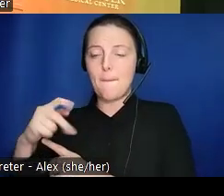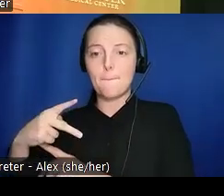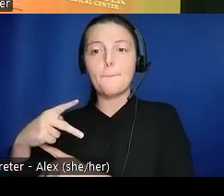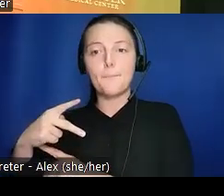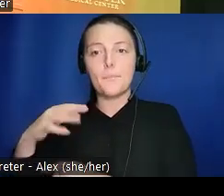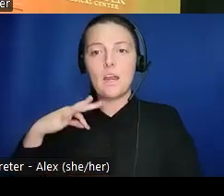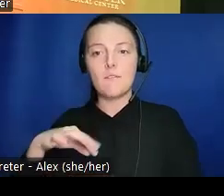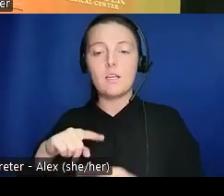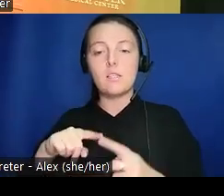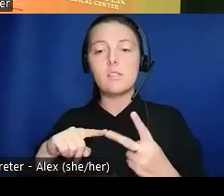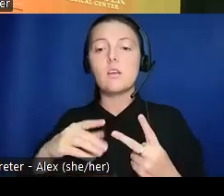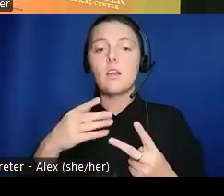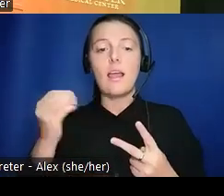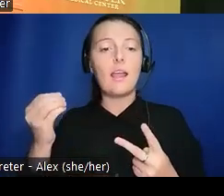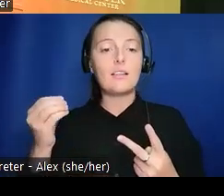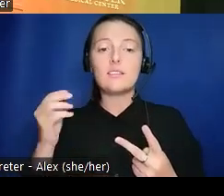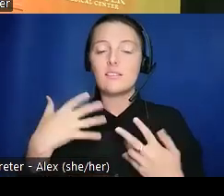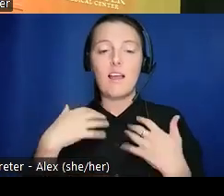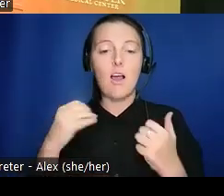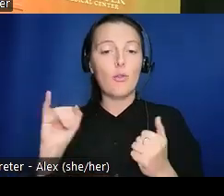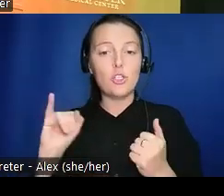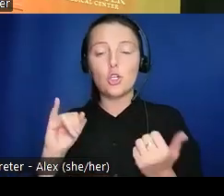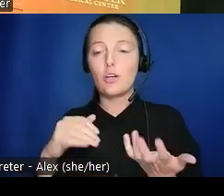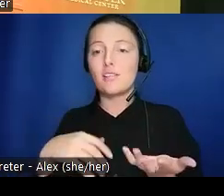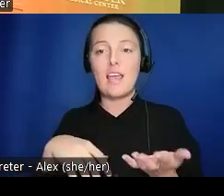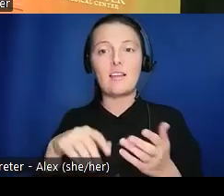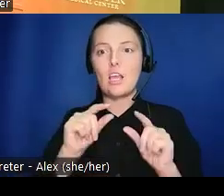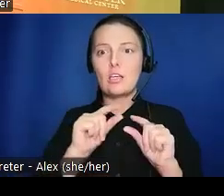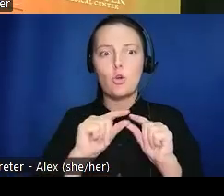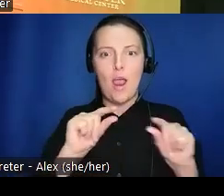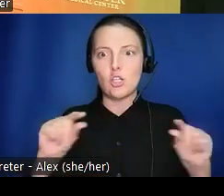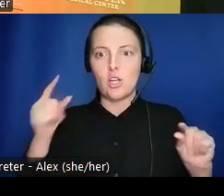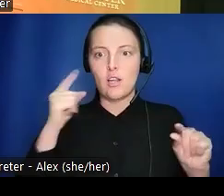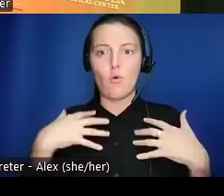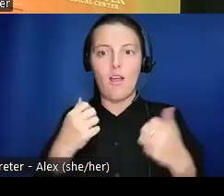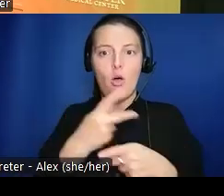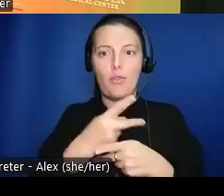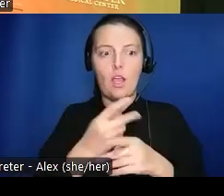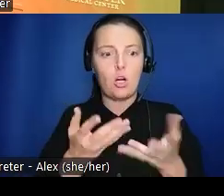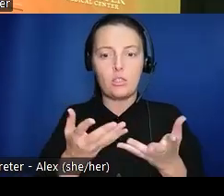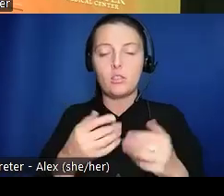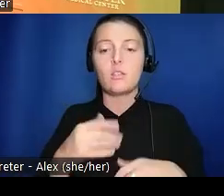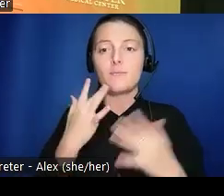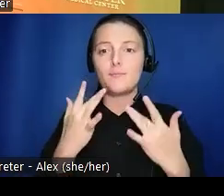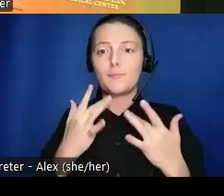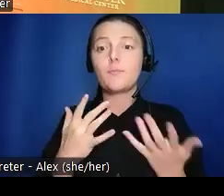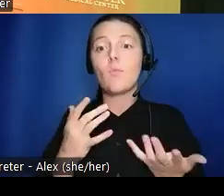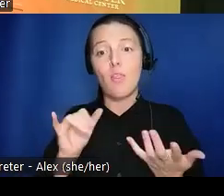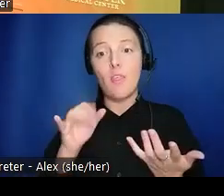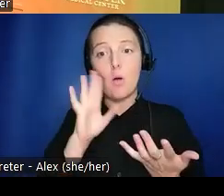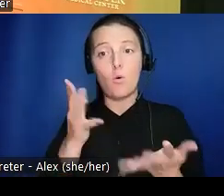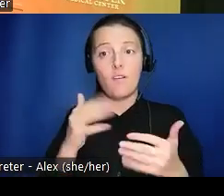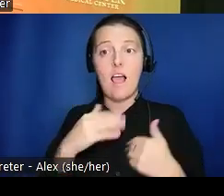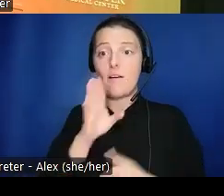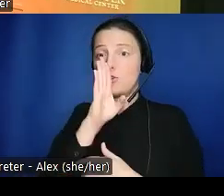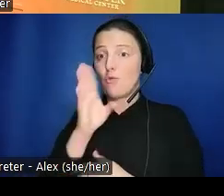and rationing of healthcare, which will have direct impacts on the emotional health of our community.